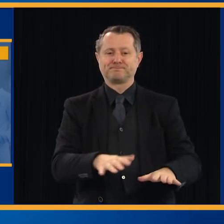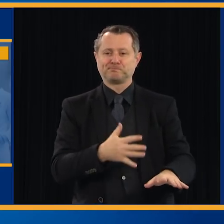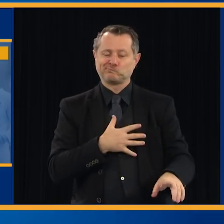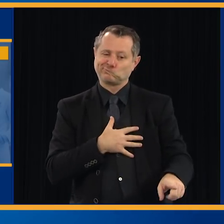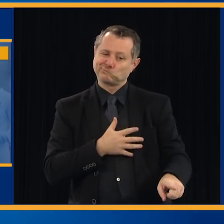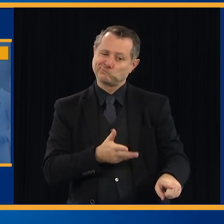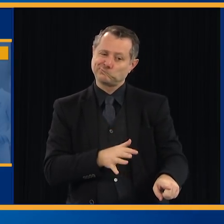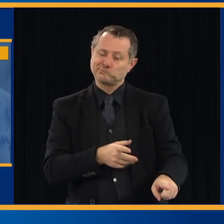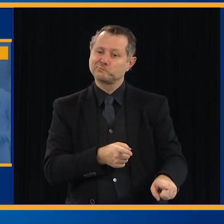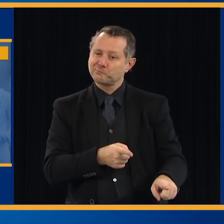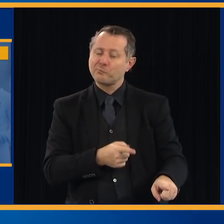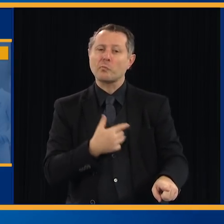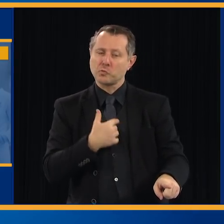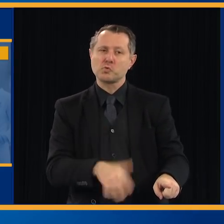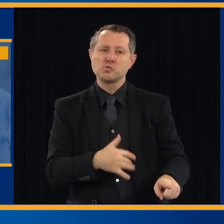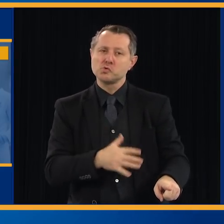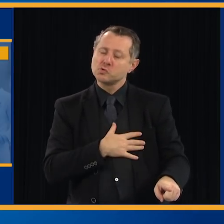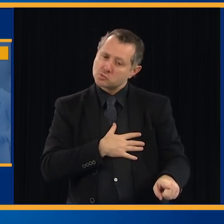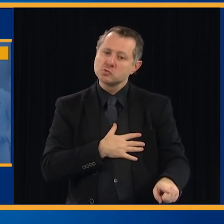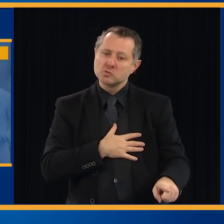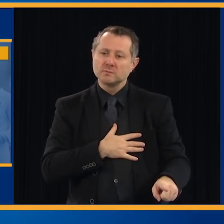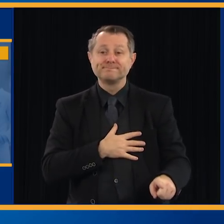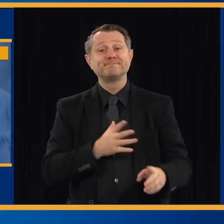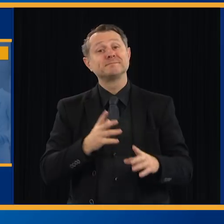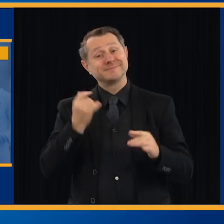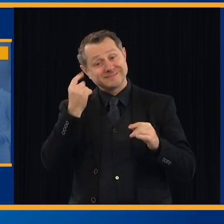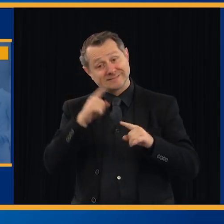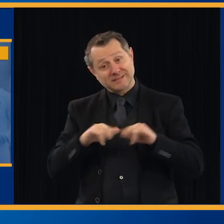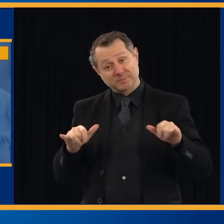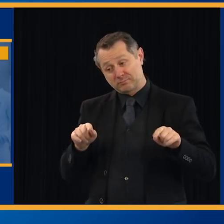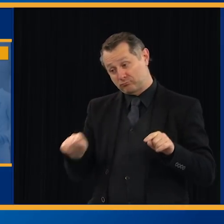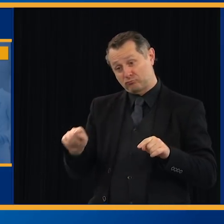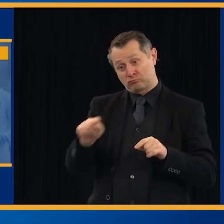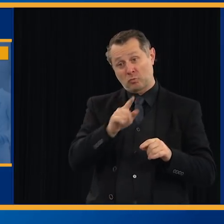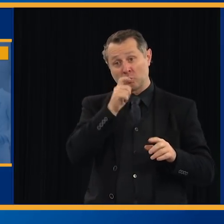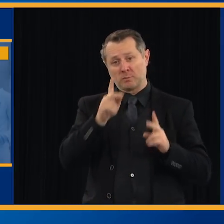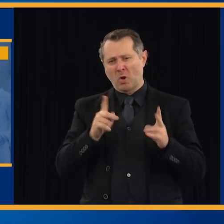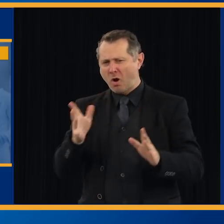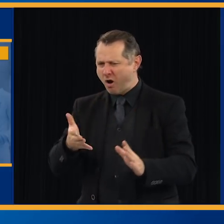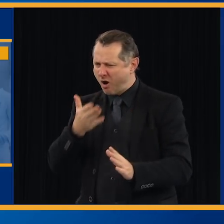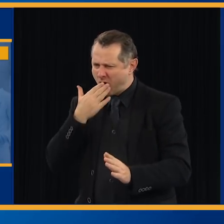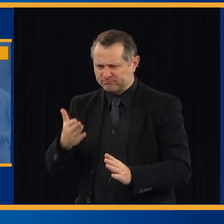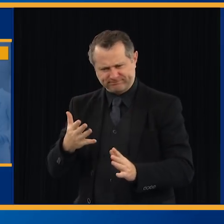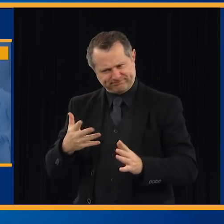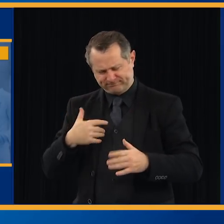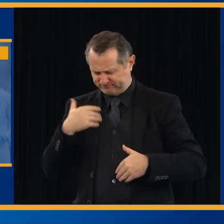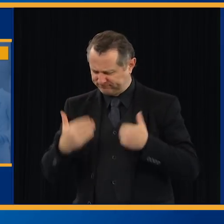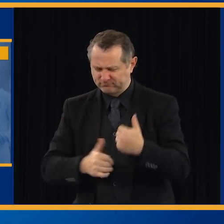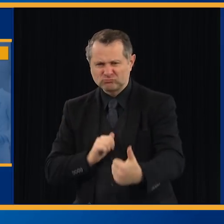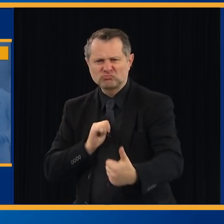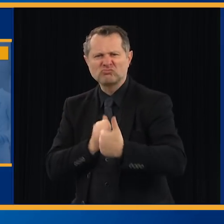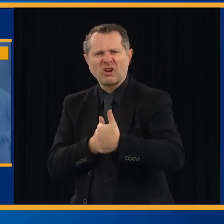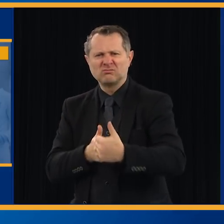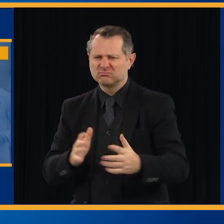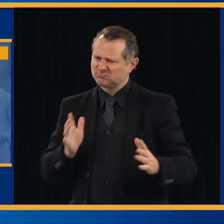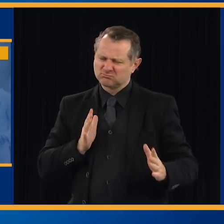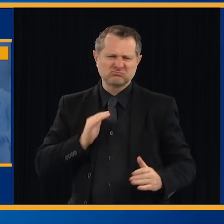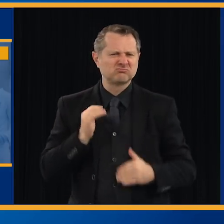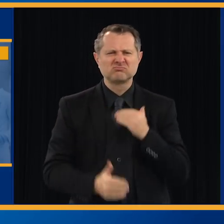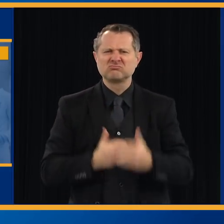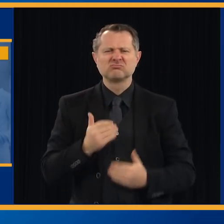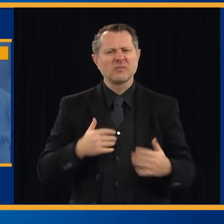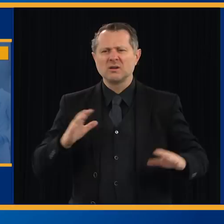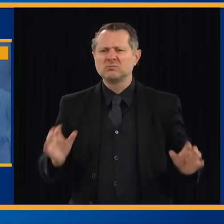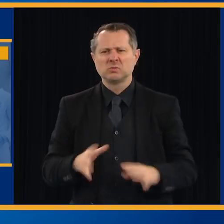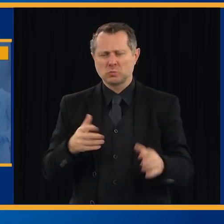to this. But on the other hand, other people can rise to the occasion and just give you such a sense of